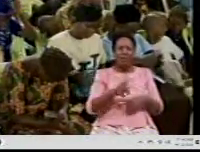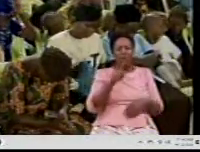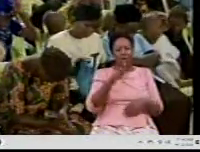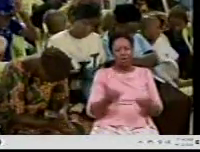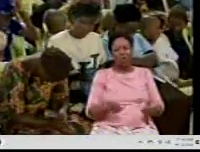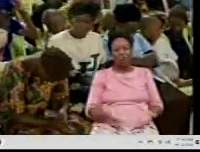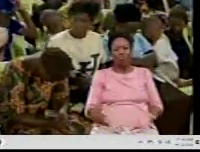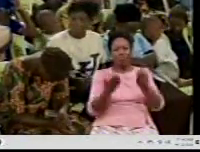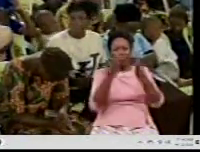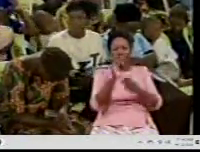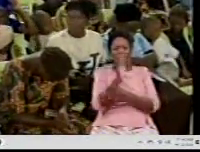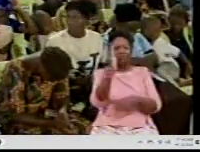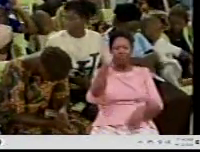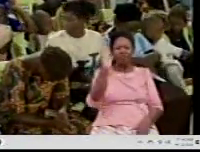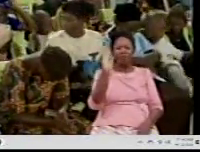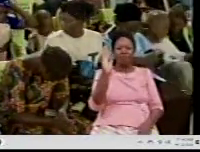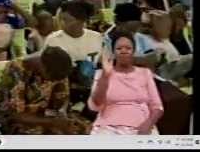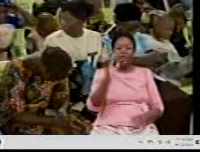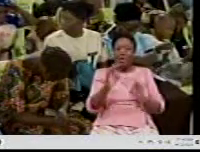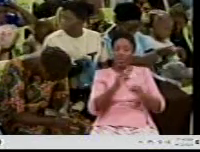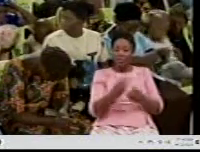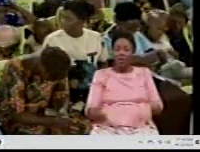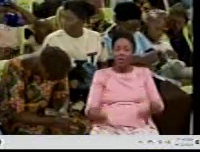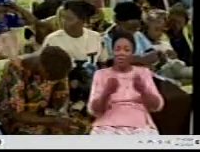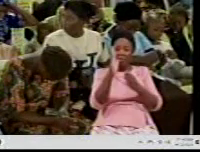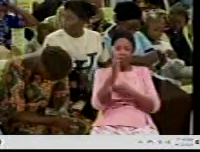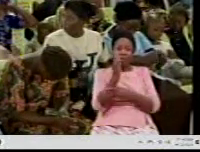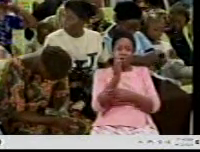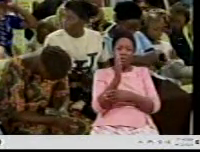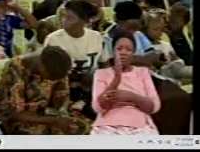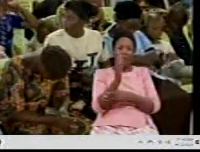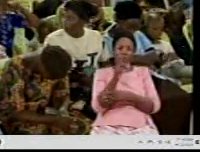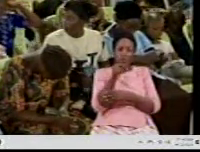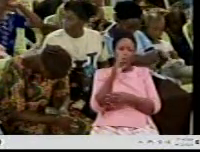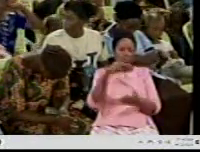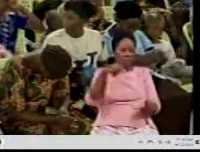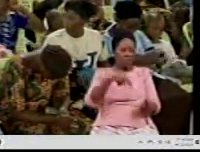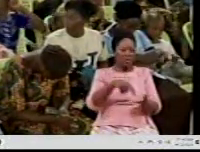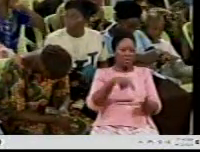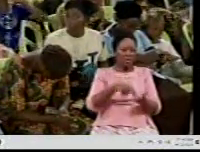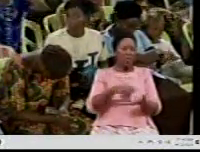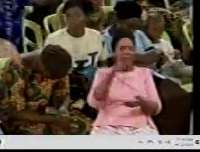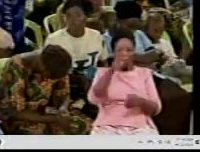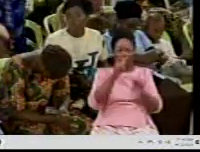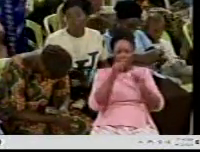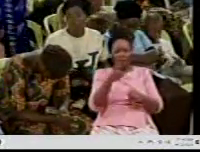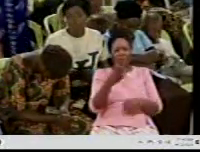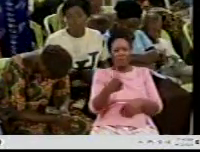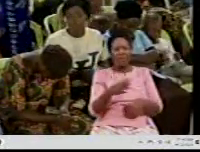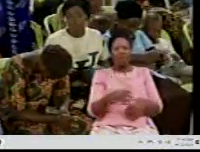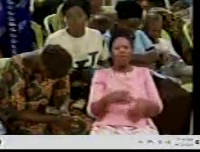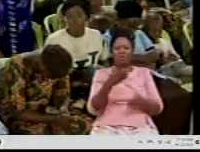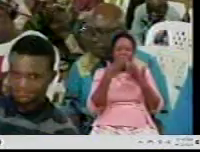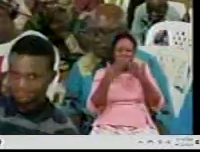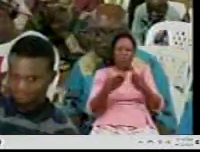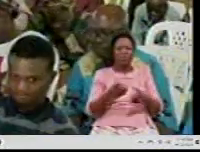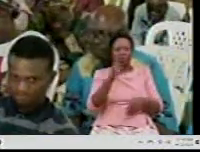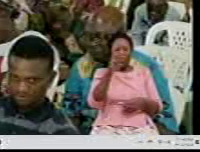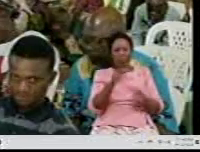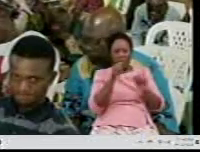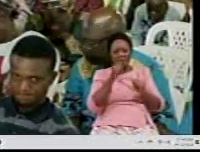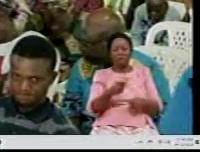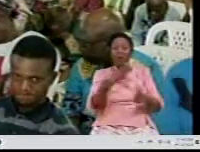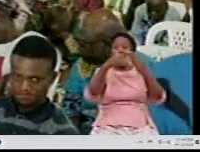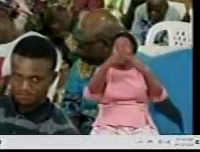hand. If you are raising up your hand, you will stand up. God bless you there. Thank you. God bless you. Heaven sees